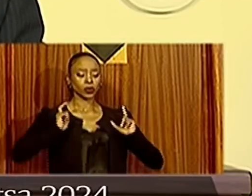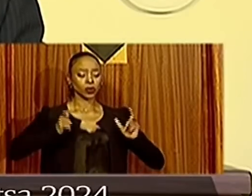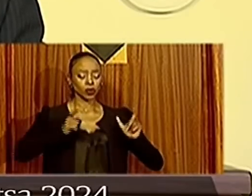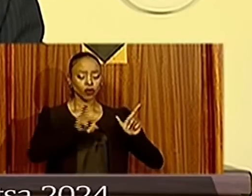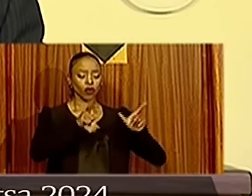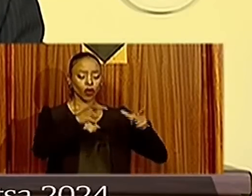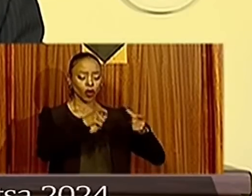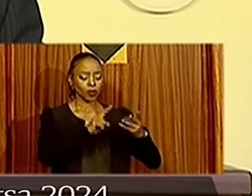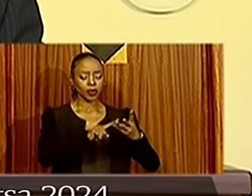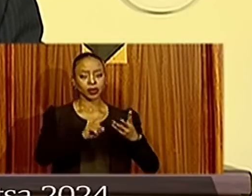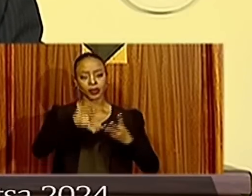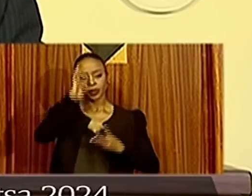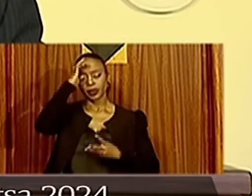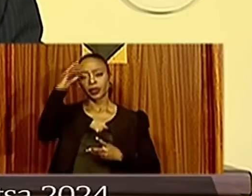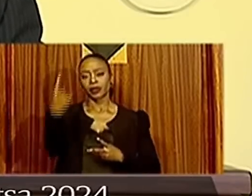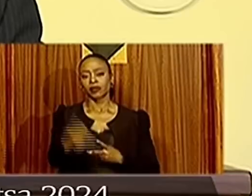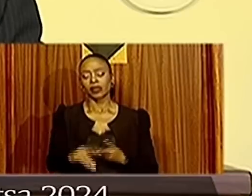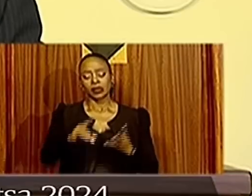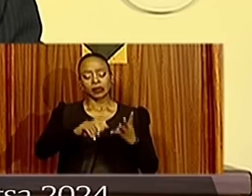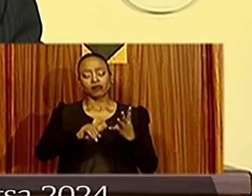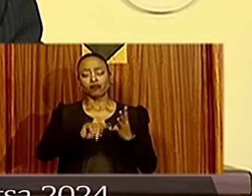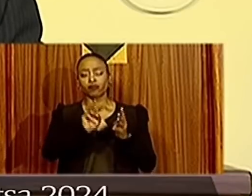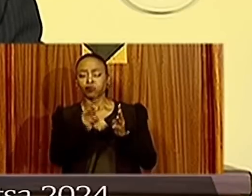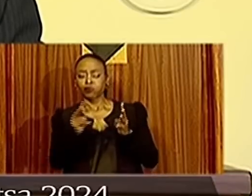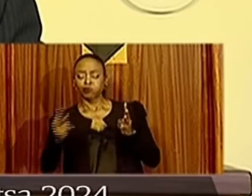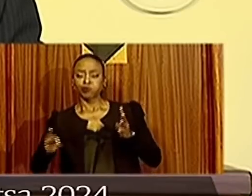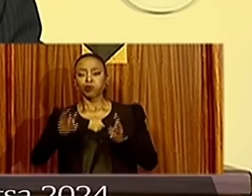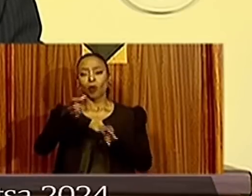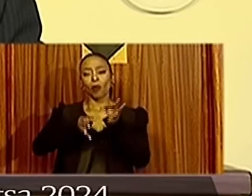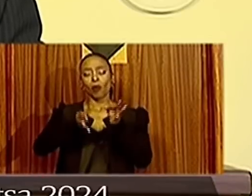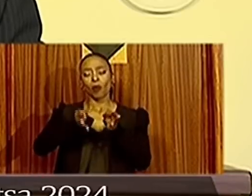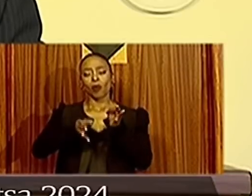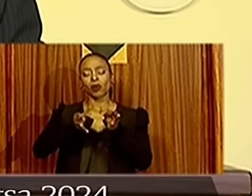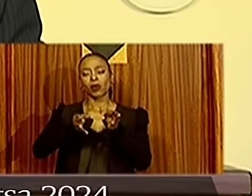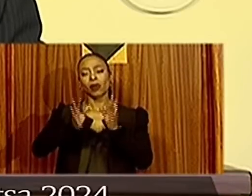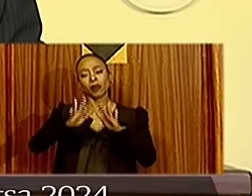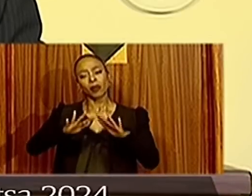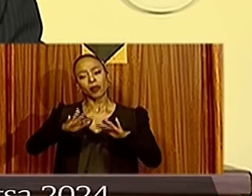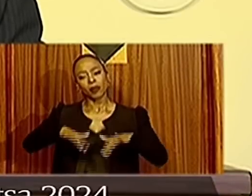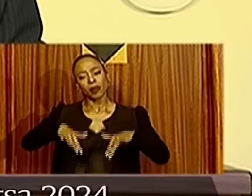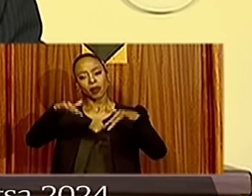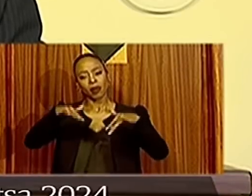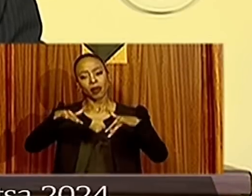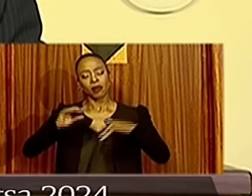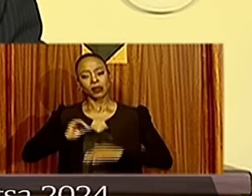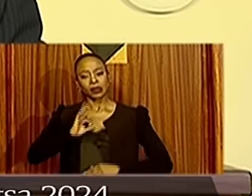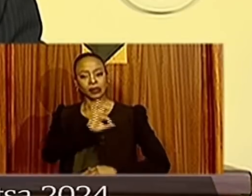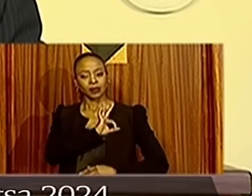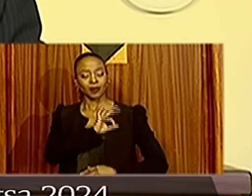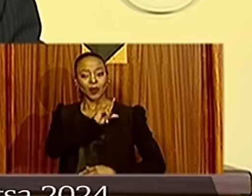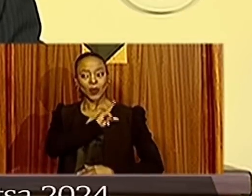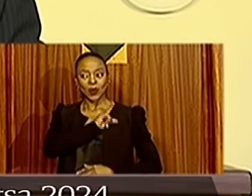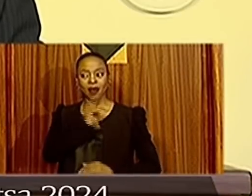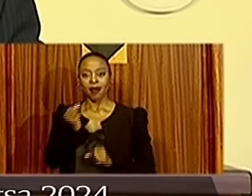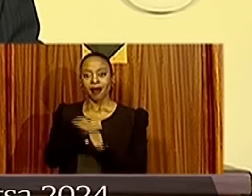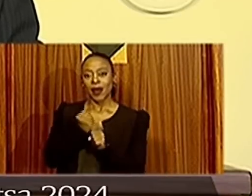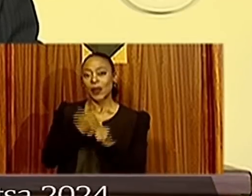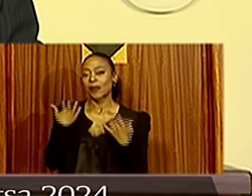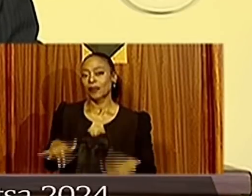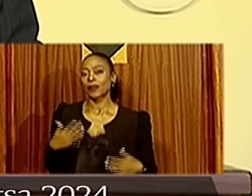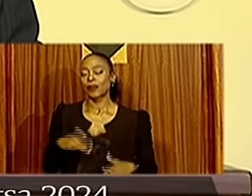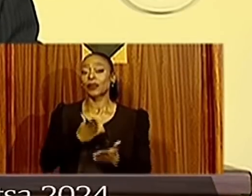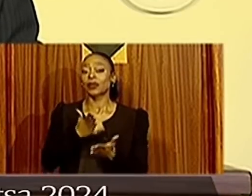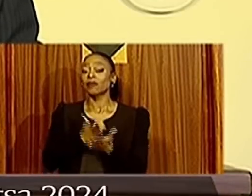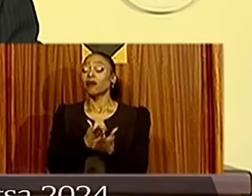whips, and all the parliamentary staff for the work that they put in to make the 6th